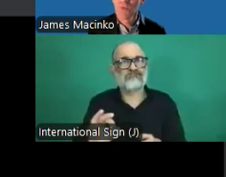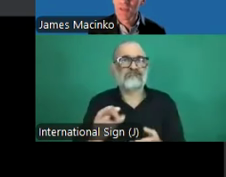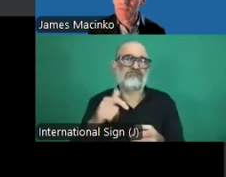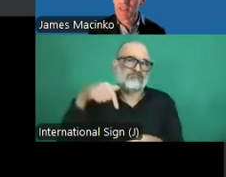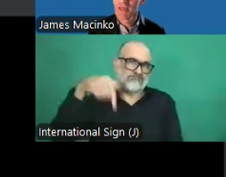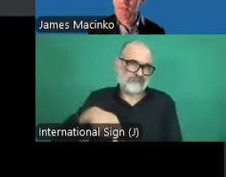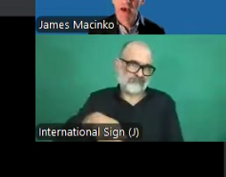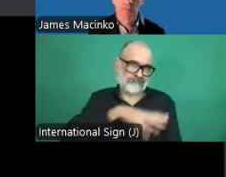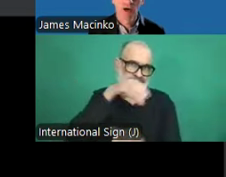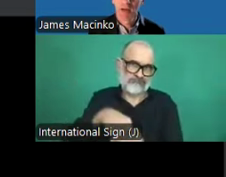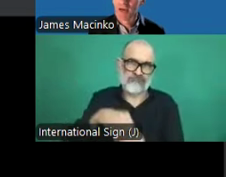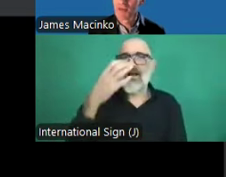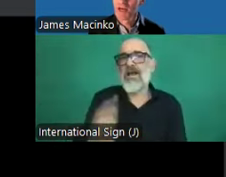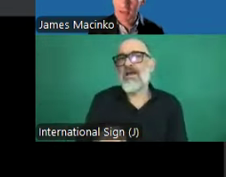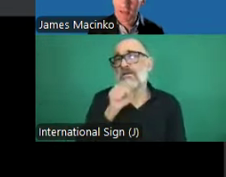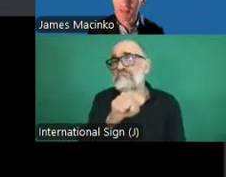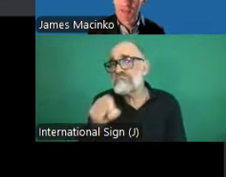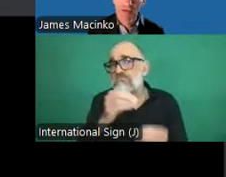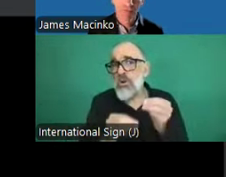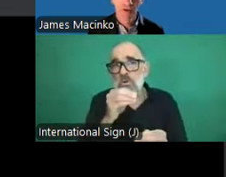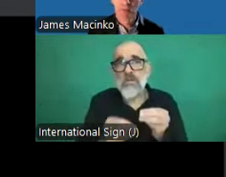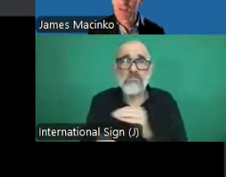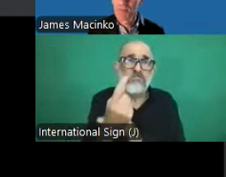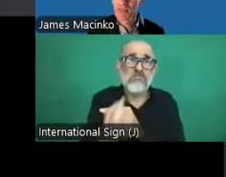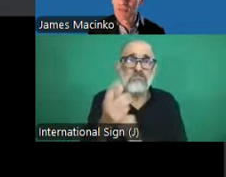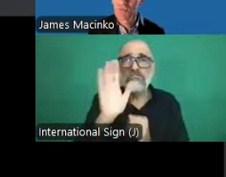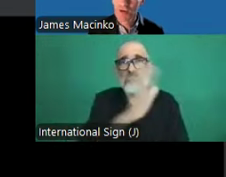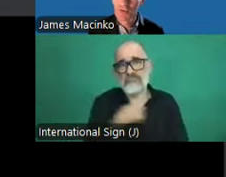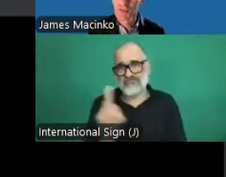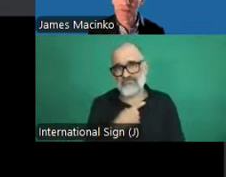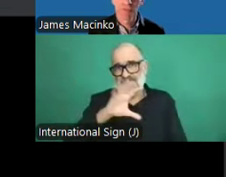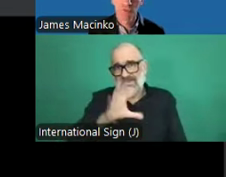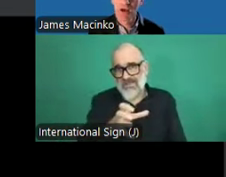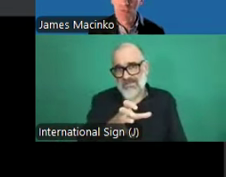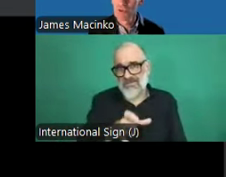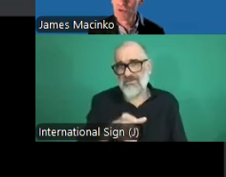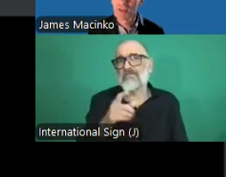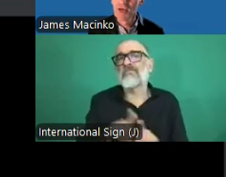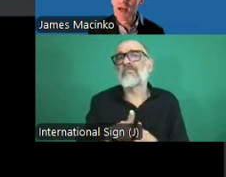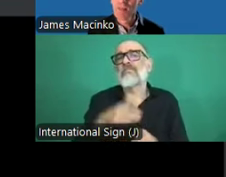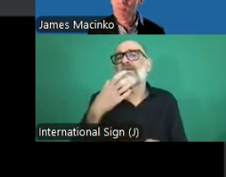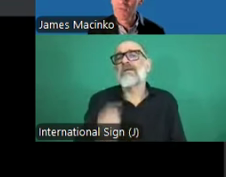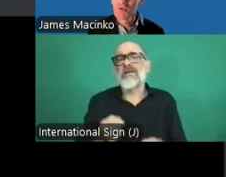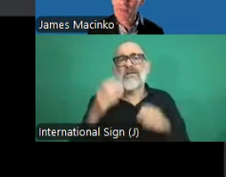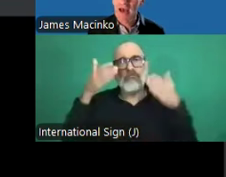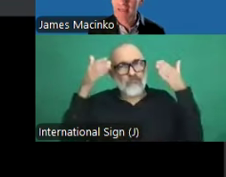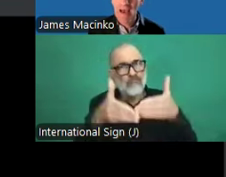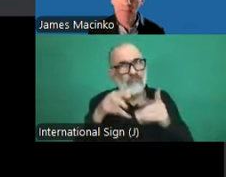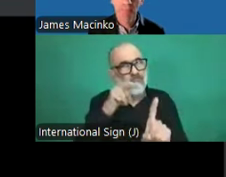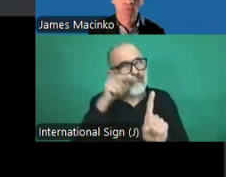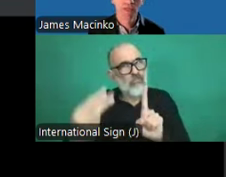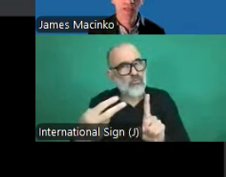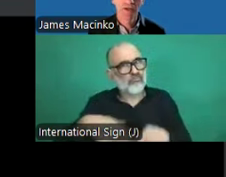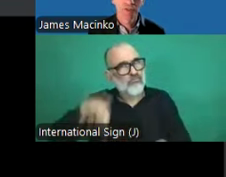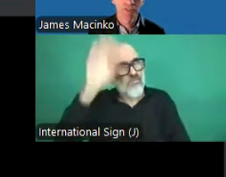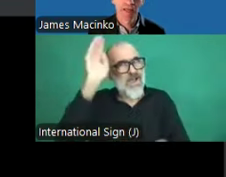I really believe that primary healthcare is the fundamental basis for health systems around the world. But for that to